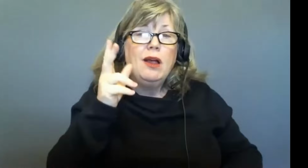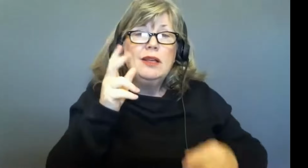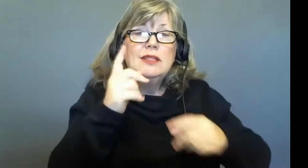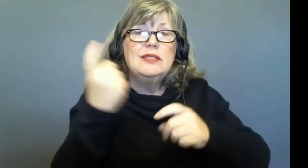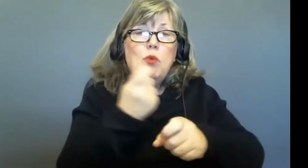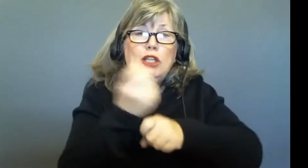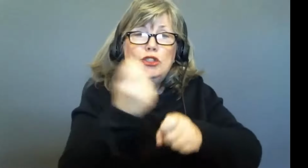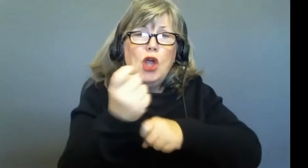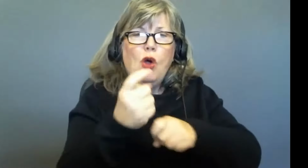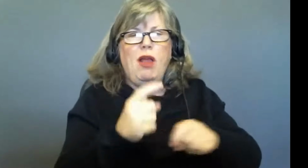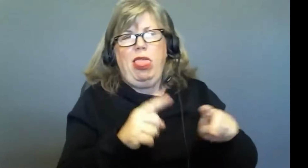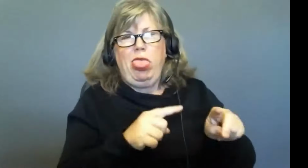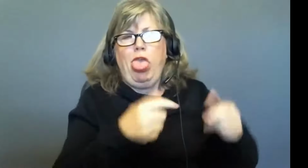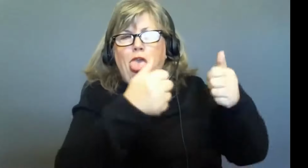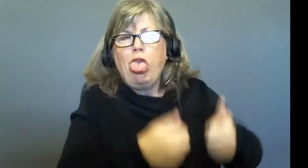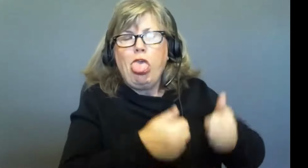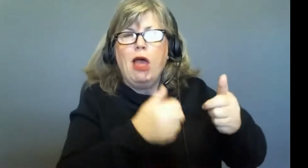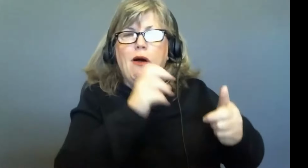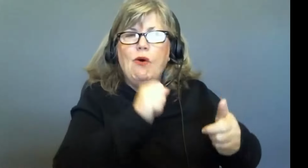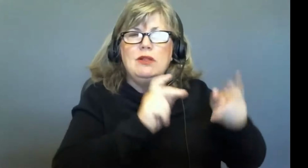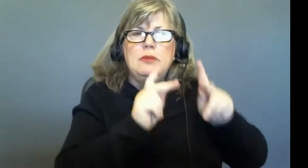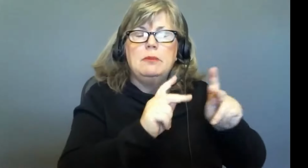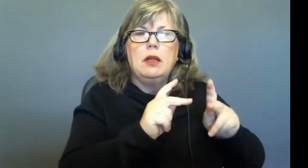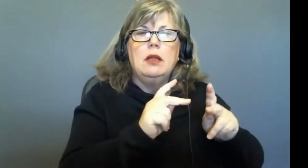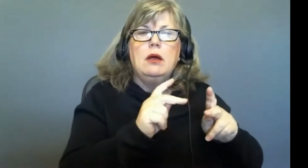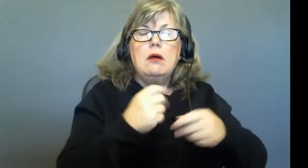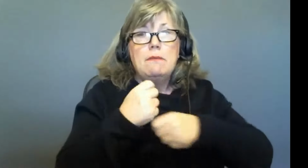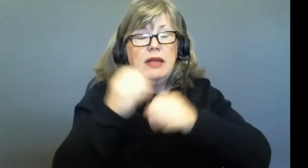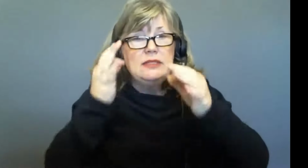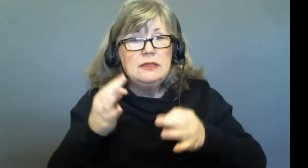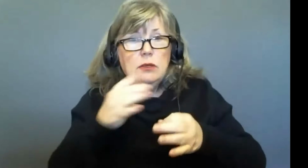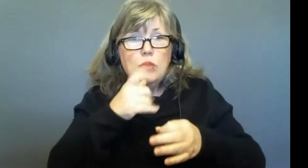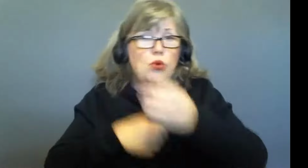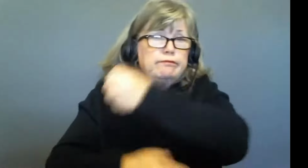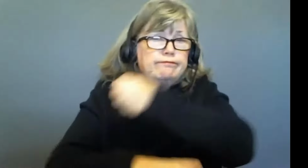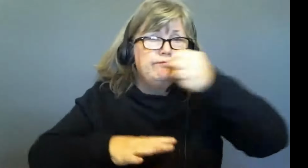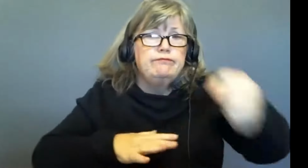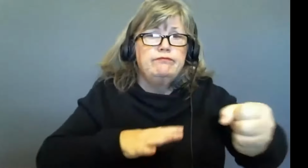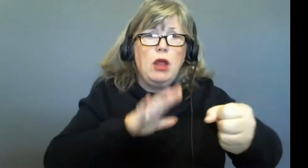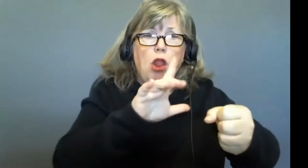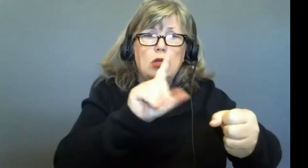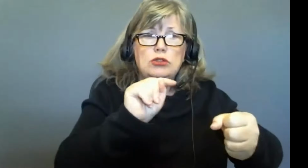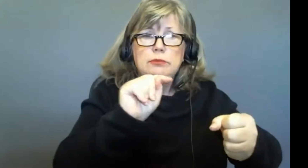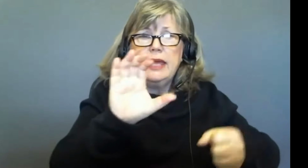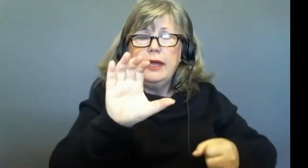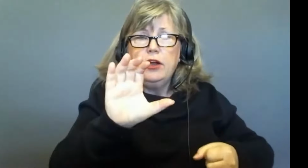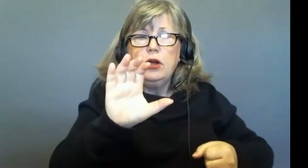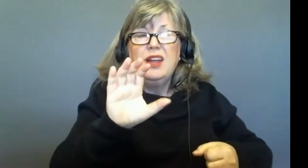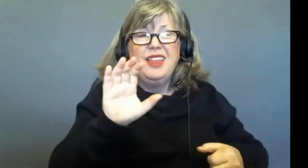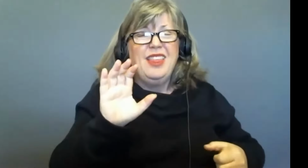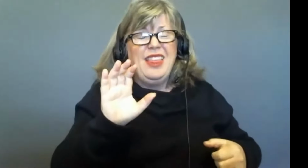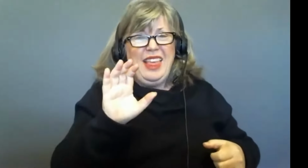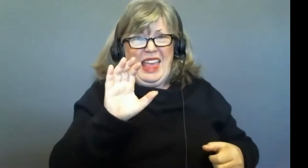to making big decisions about who gets long-term care or health care. That ageism has